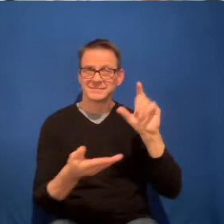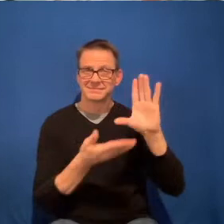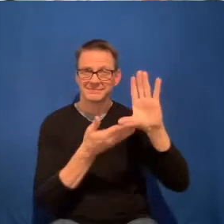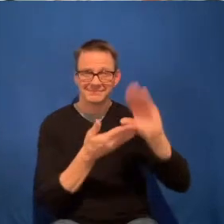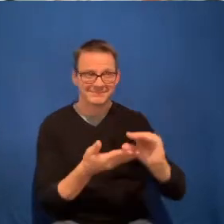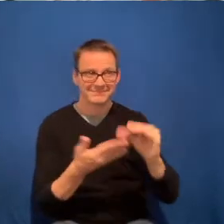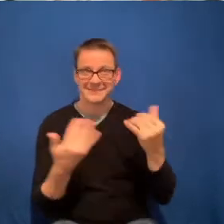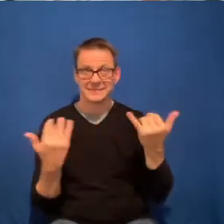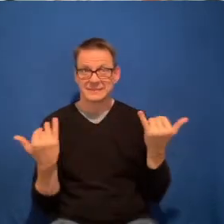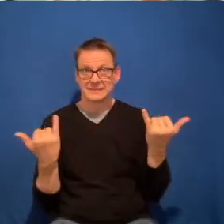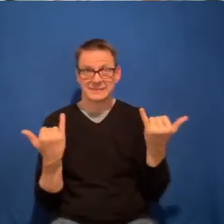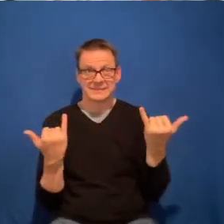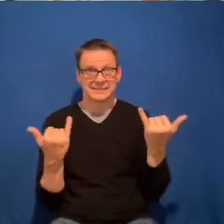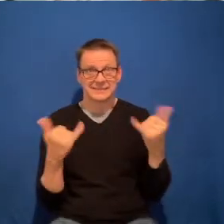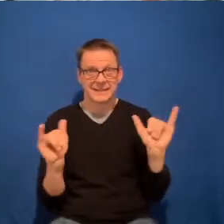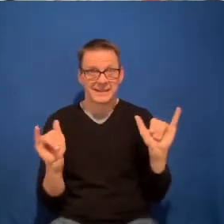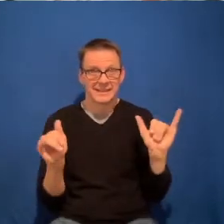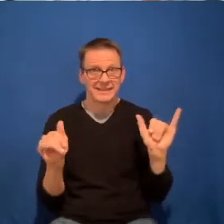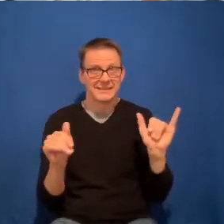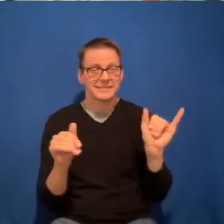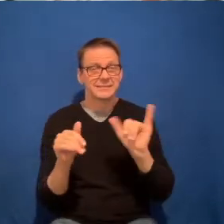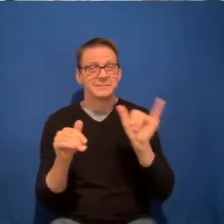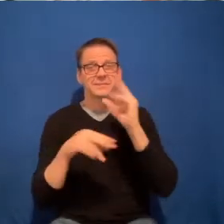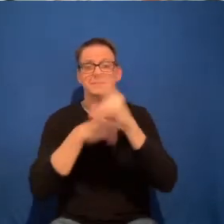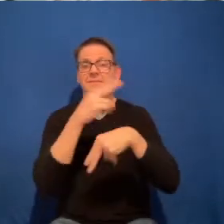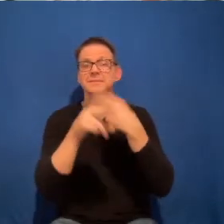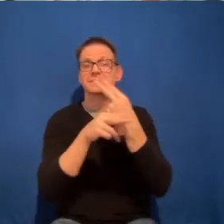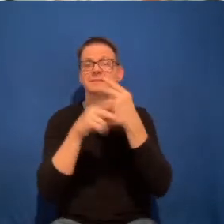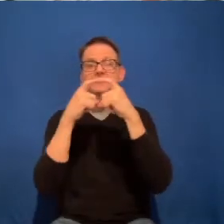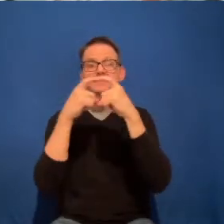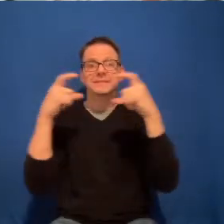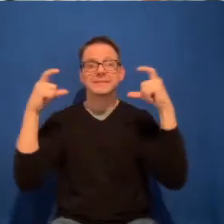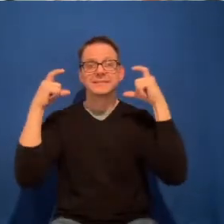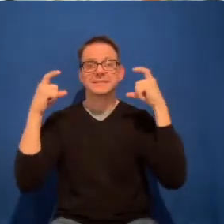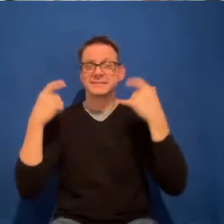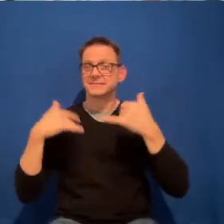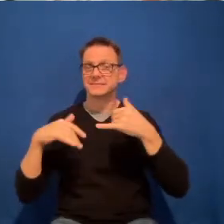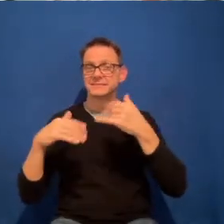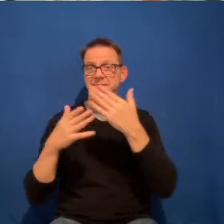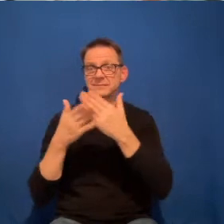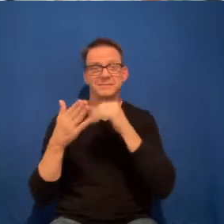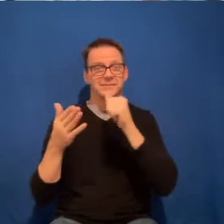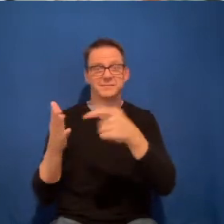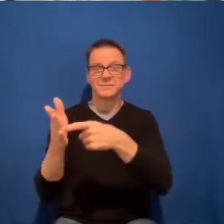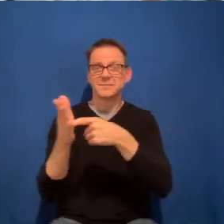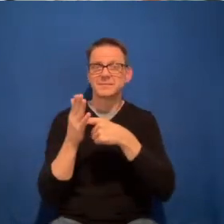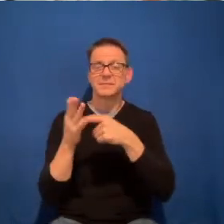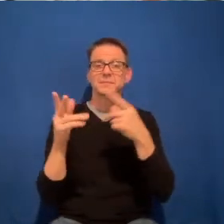we still don't have universal masking. You're still, especially in rural areas, there's no